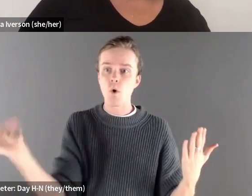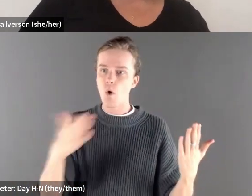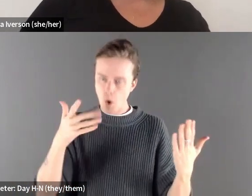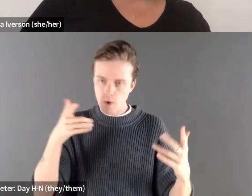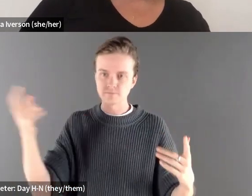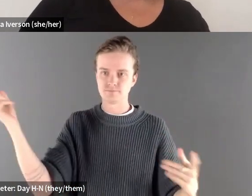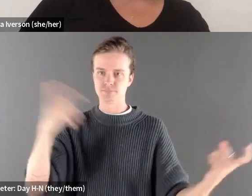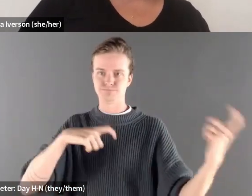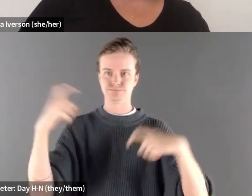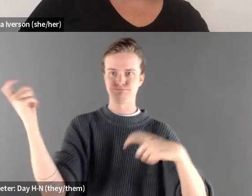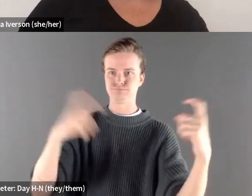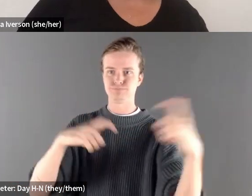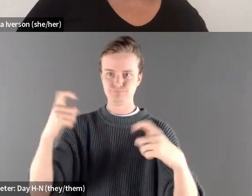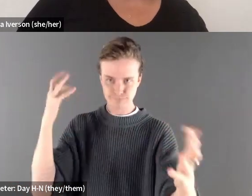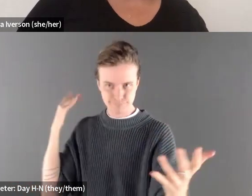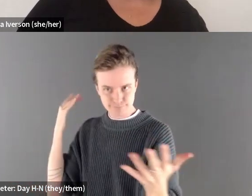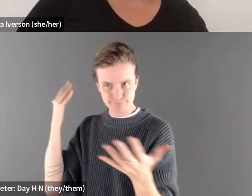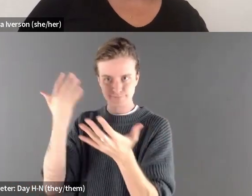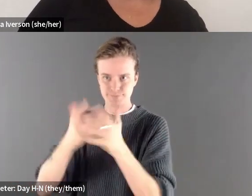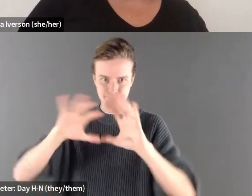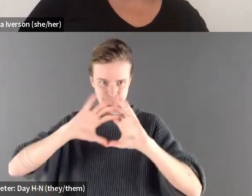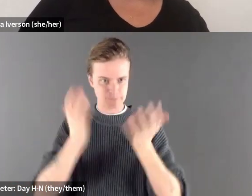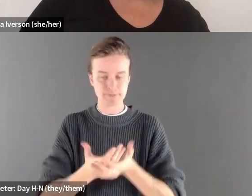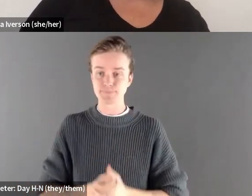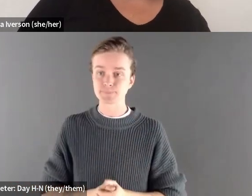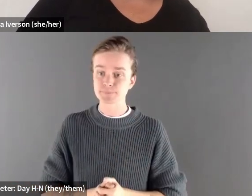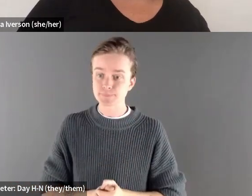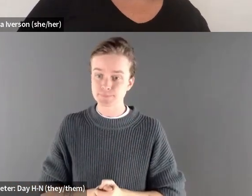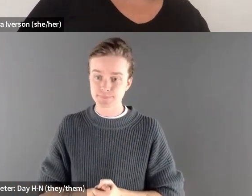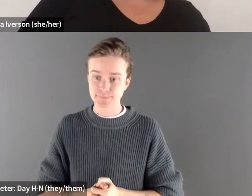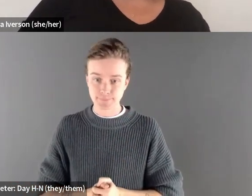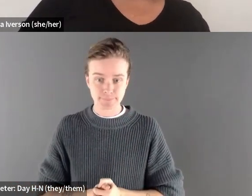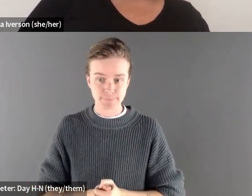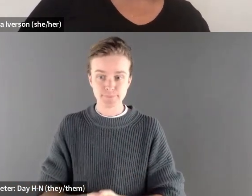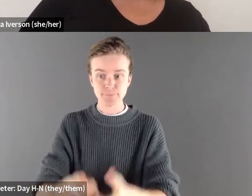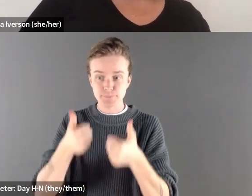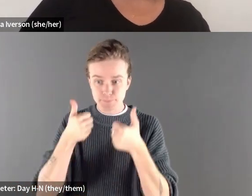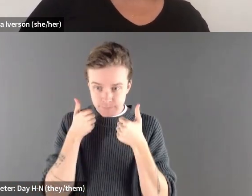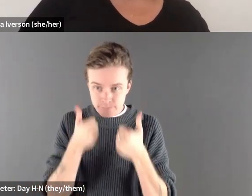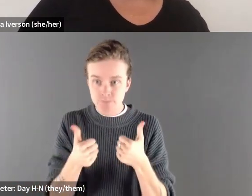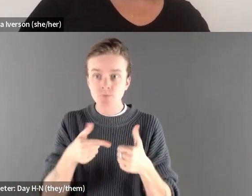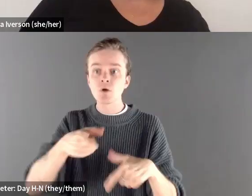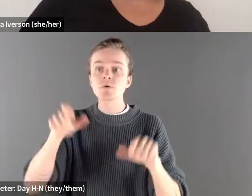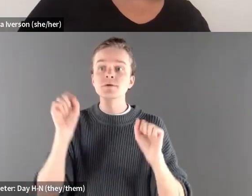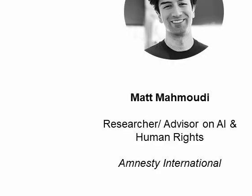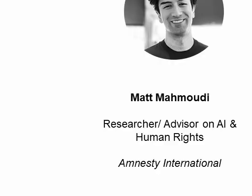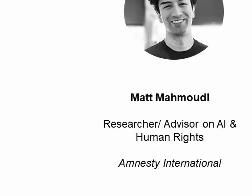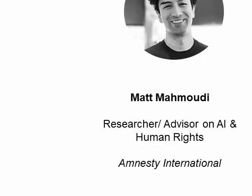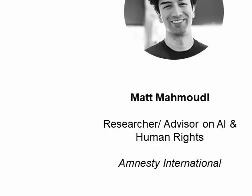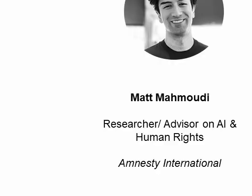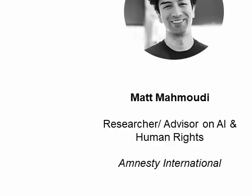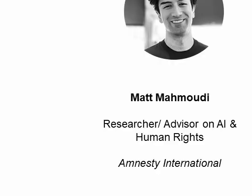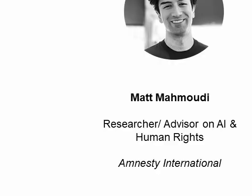dialogues from 2022 are now available as videos and audio on the Center's YouTube and podcast channels.